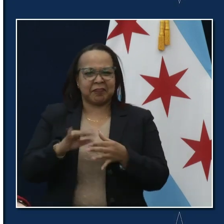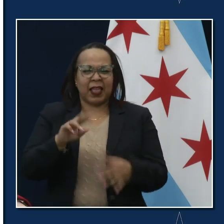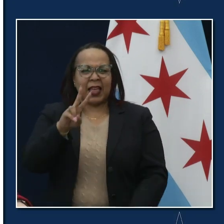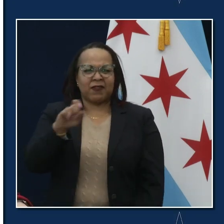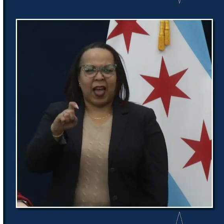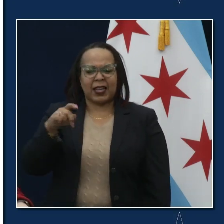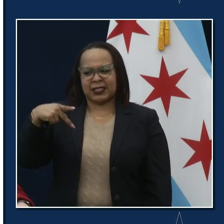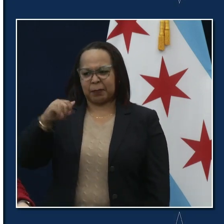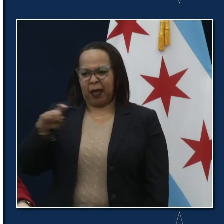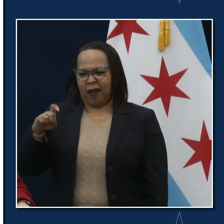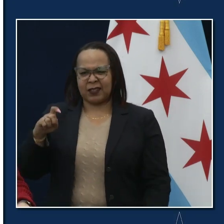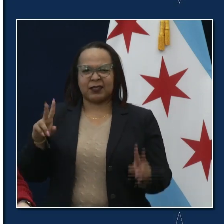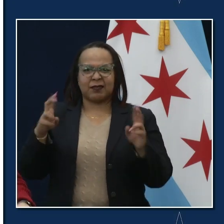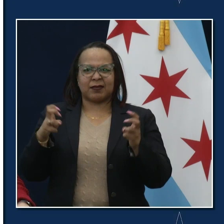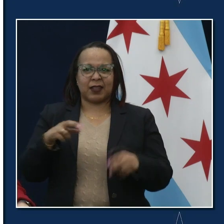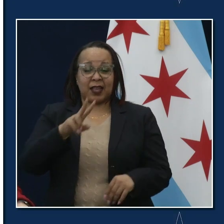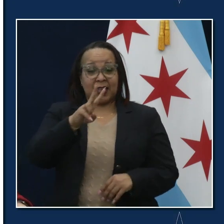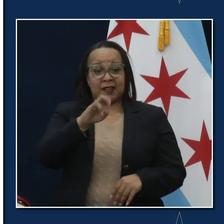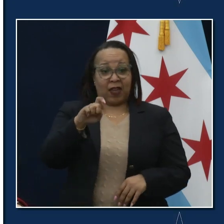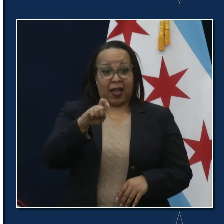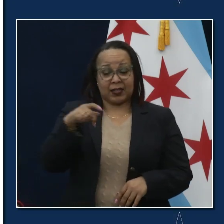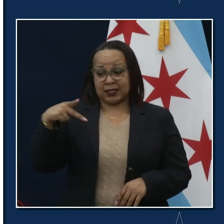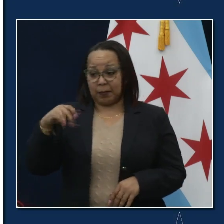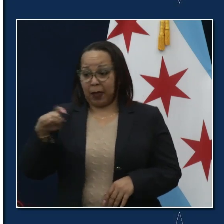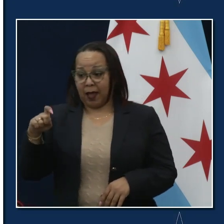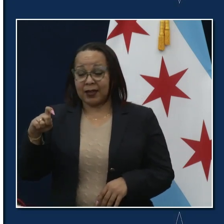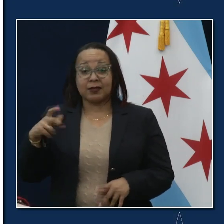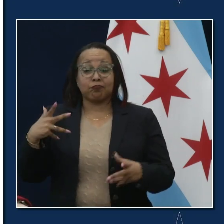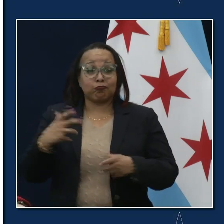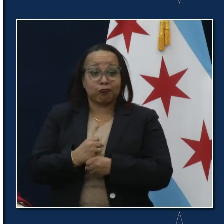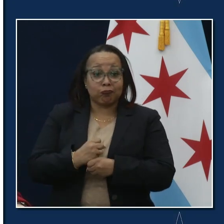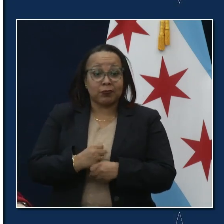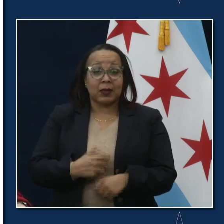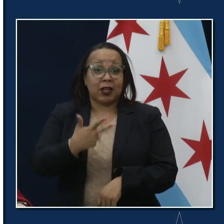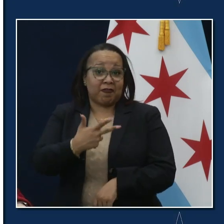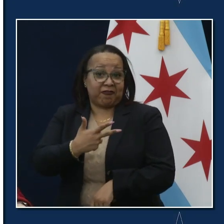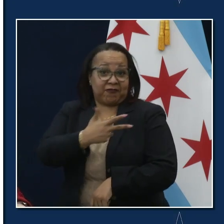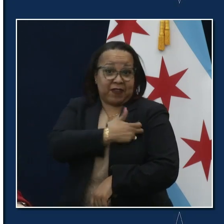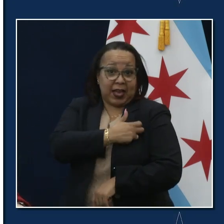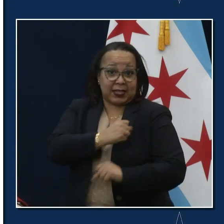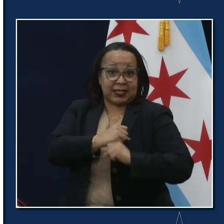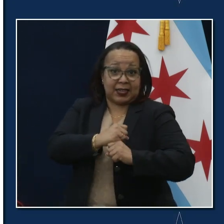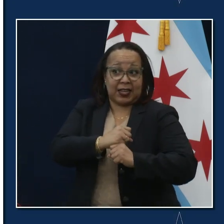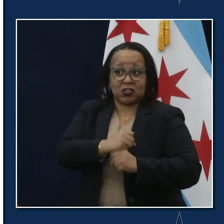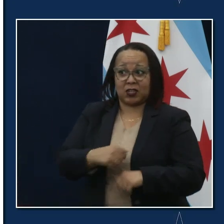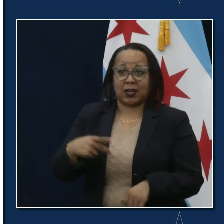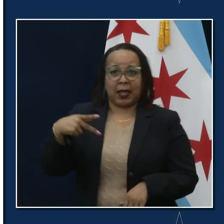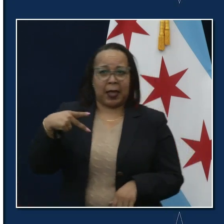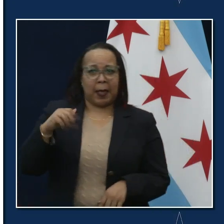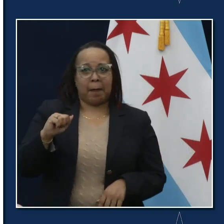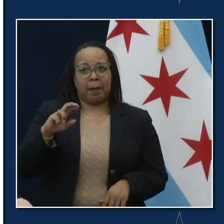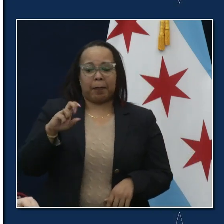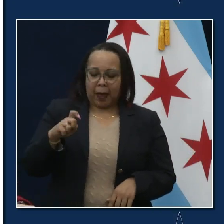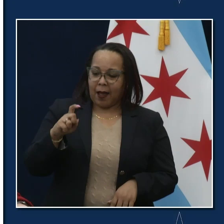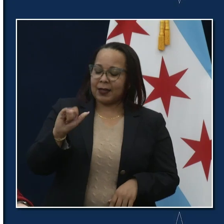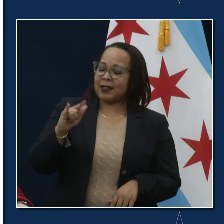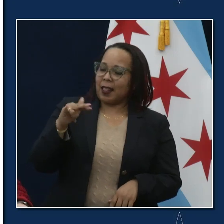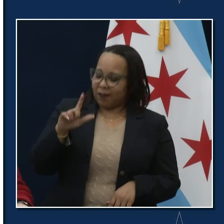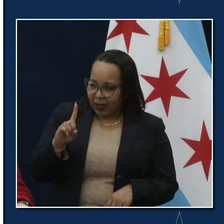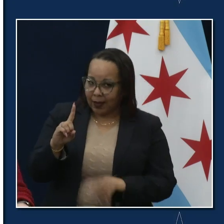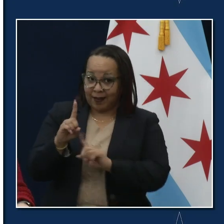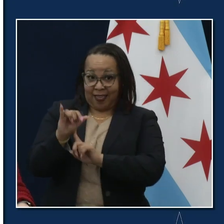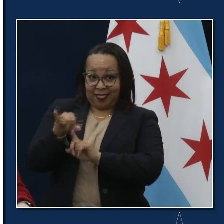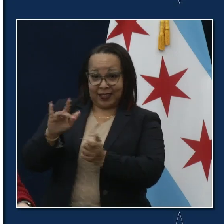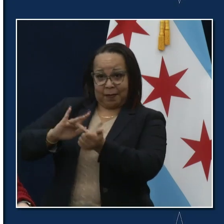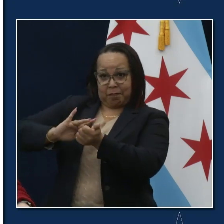Vax and Pax. Vax and Pax is short for vaccination and Paxlovid. Paxlovid is